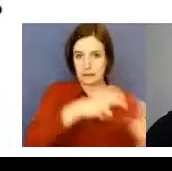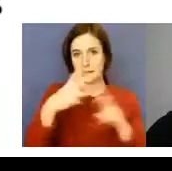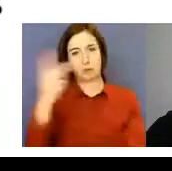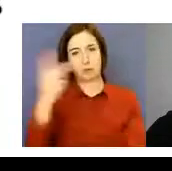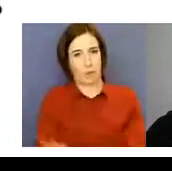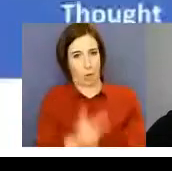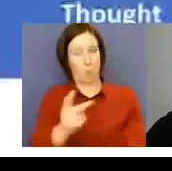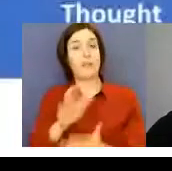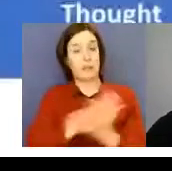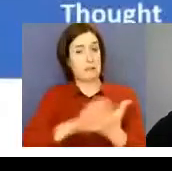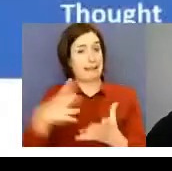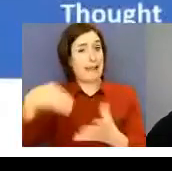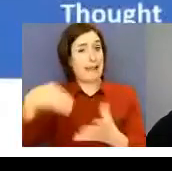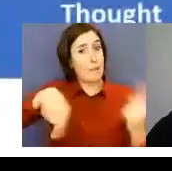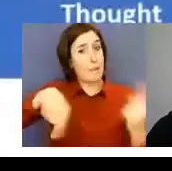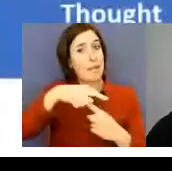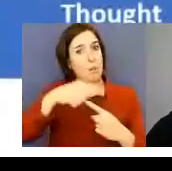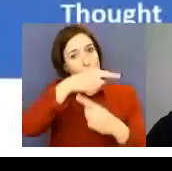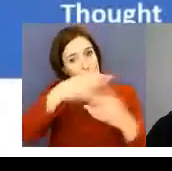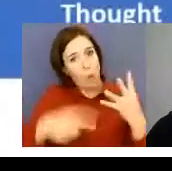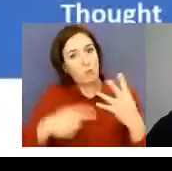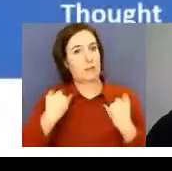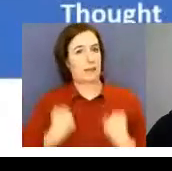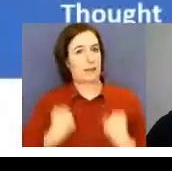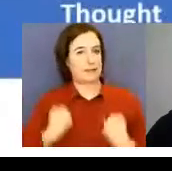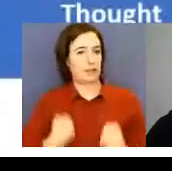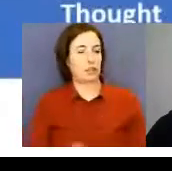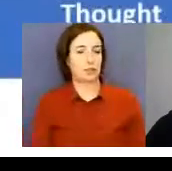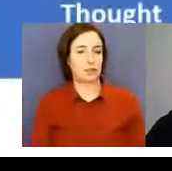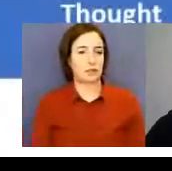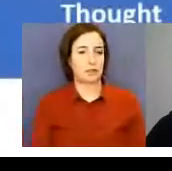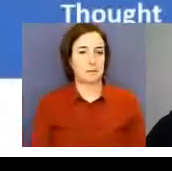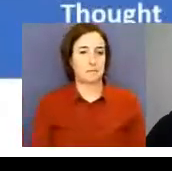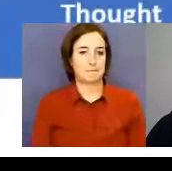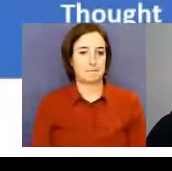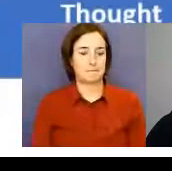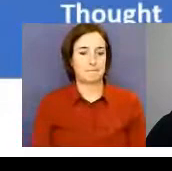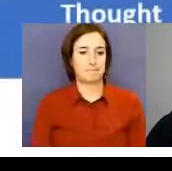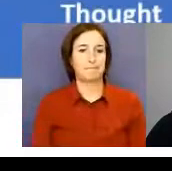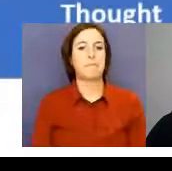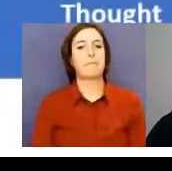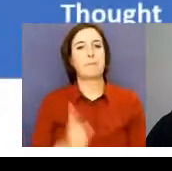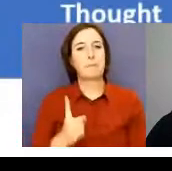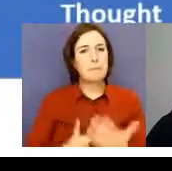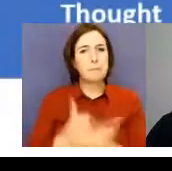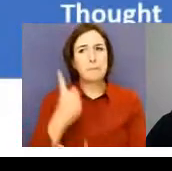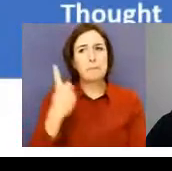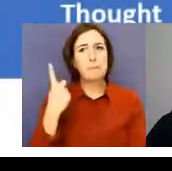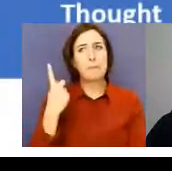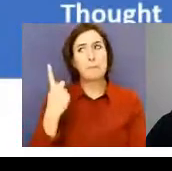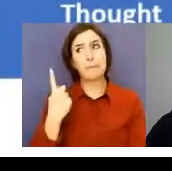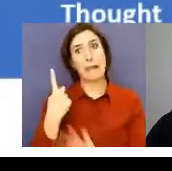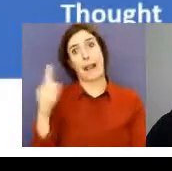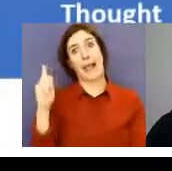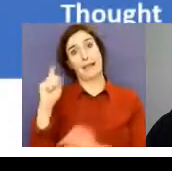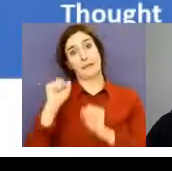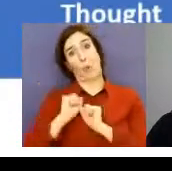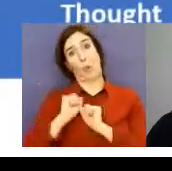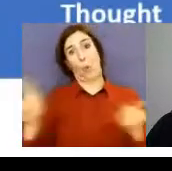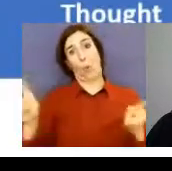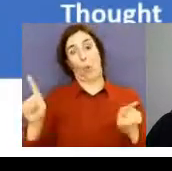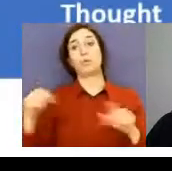slide. And these are just some key results from the evaluation of the launch a year ago, highlighting the recall and the